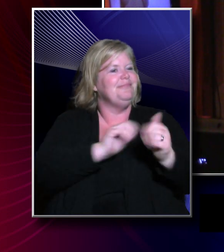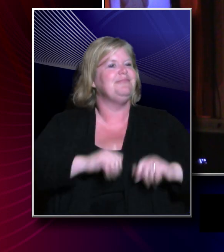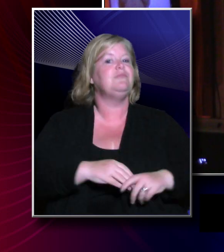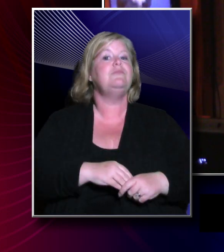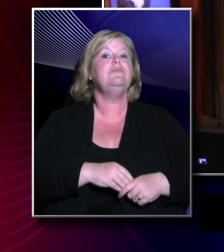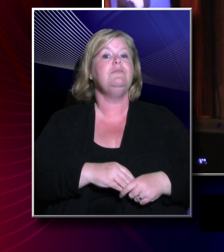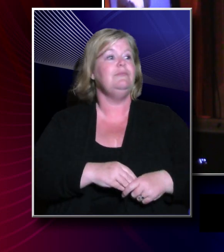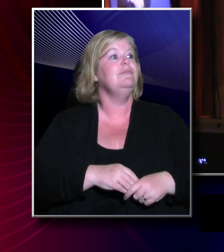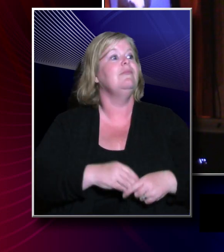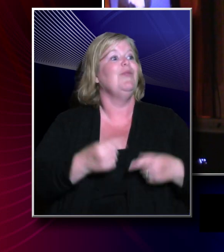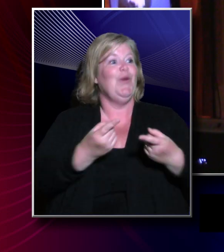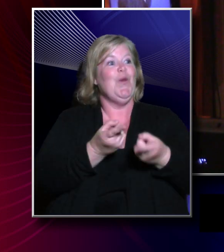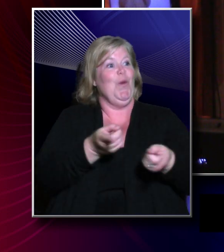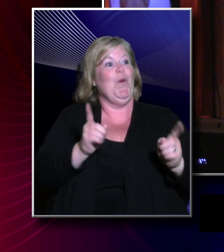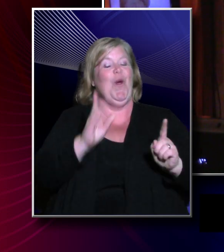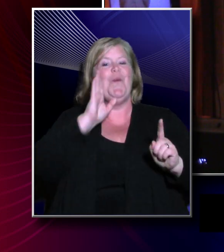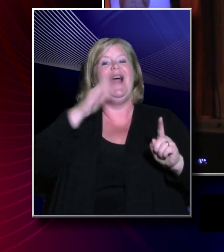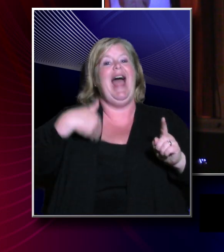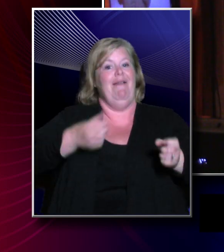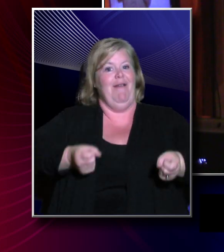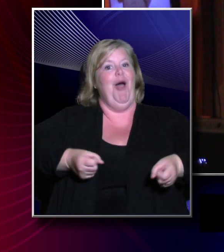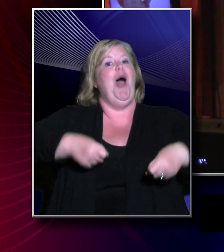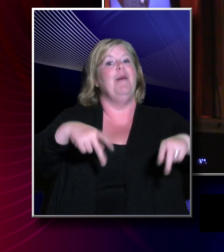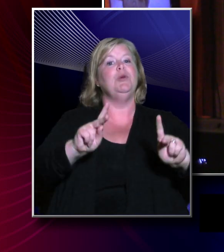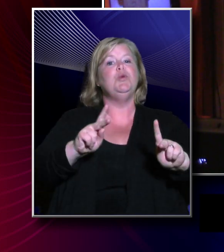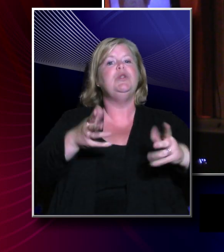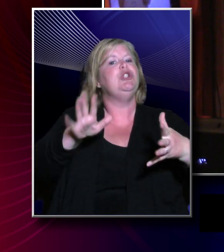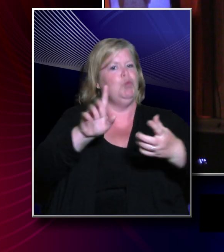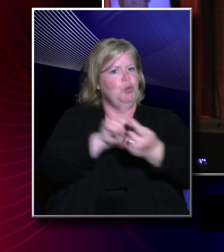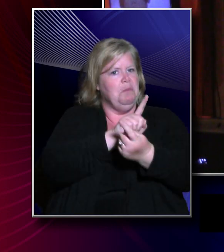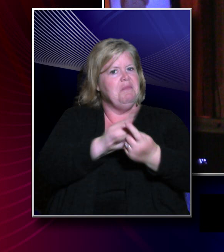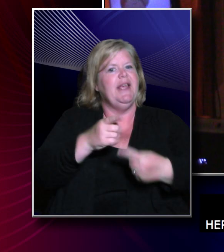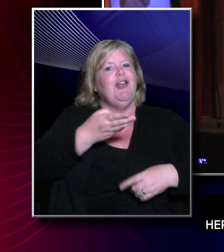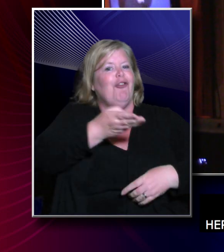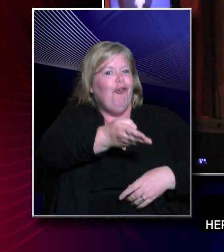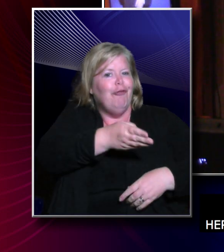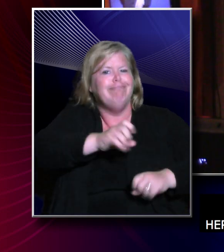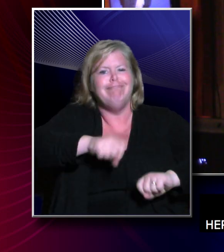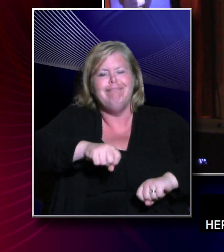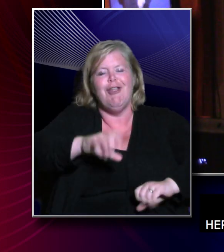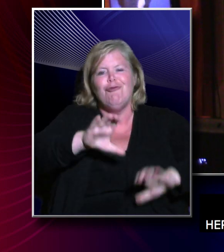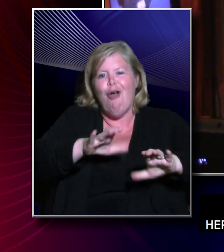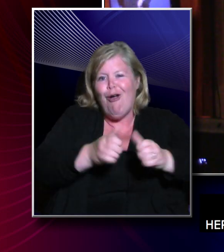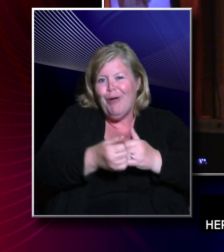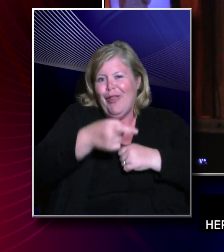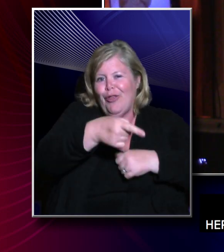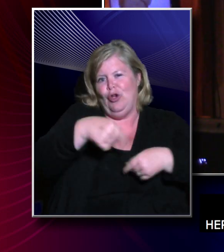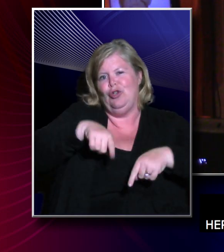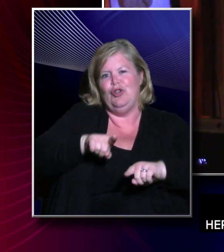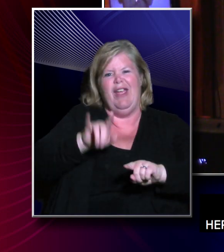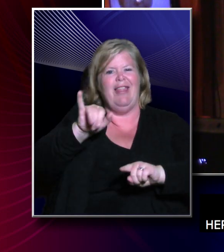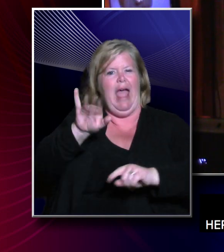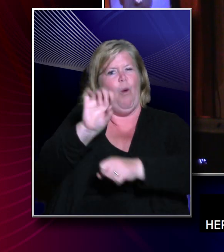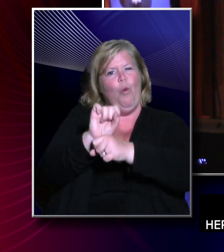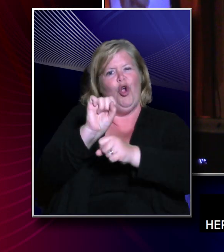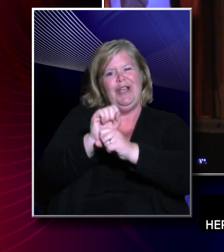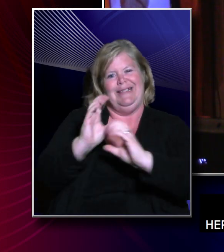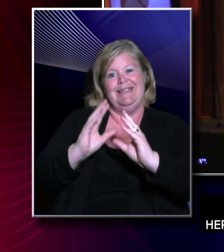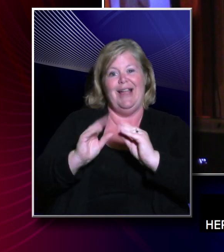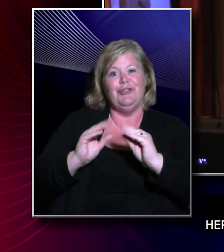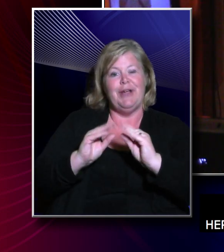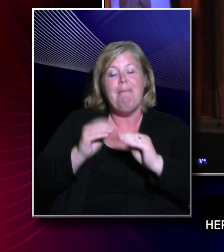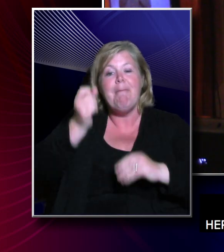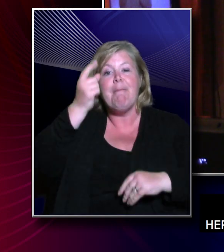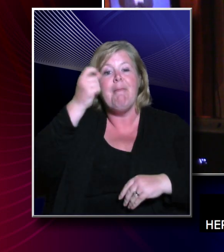You all will have the opportunity to meet her and to talk with her during the work session.